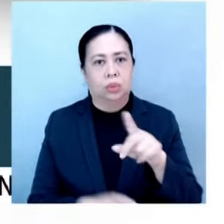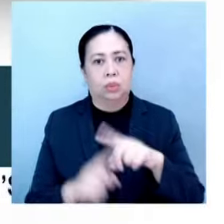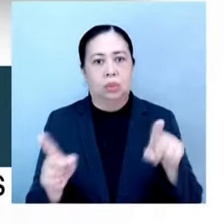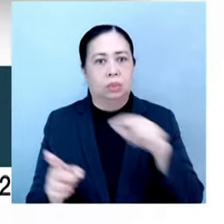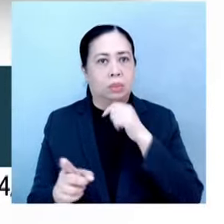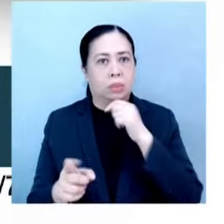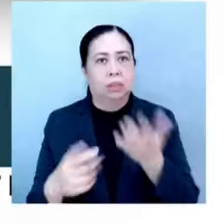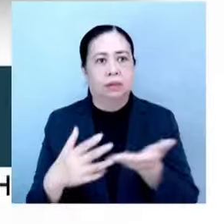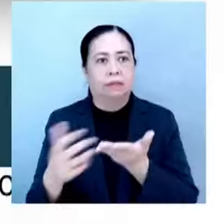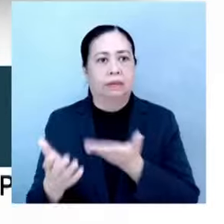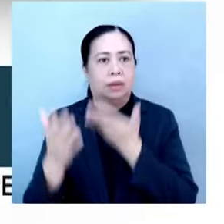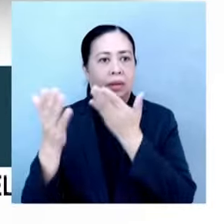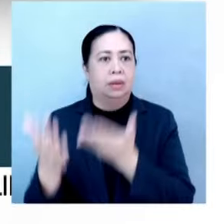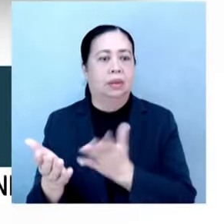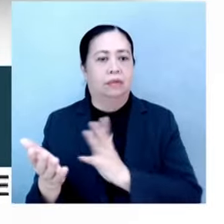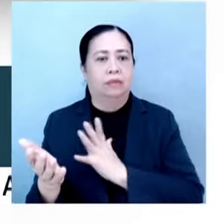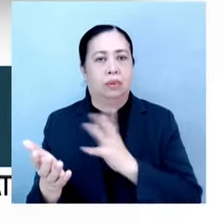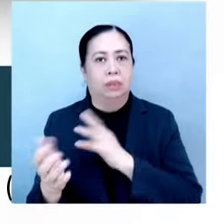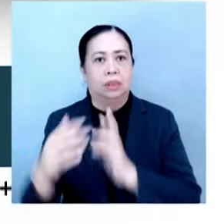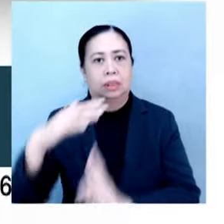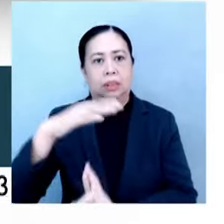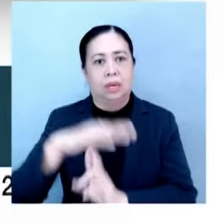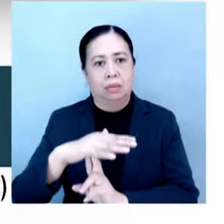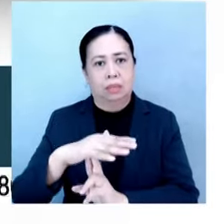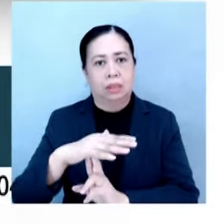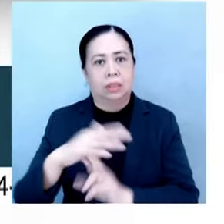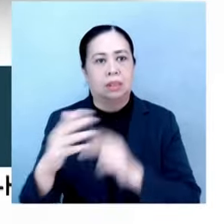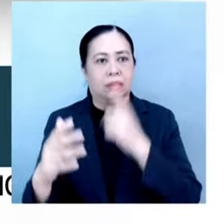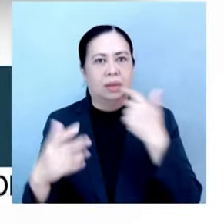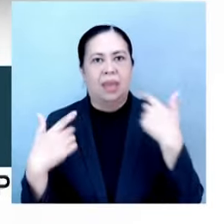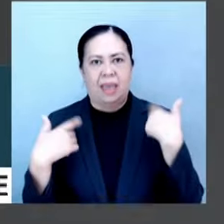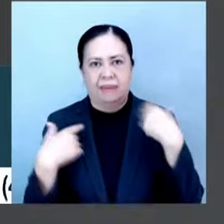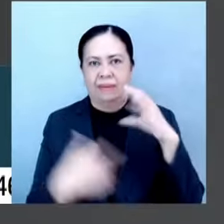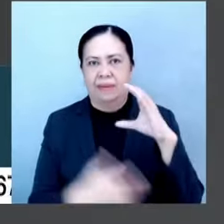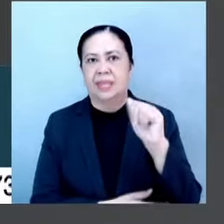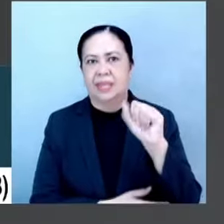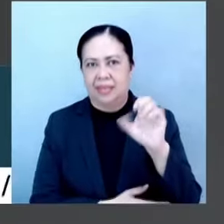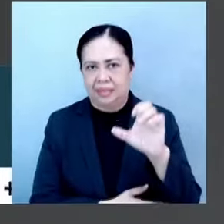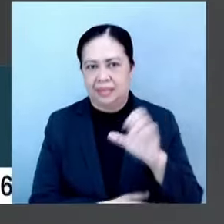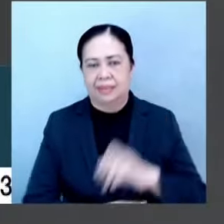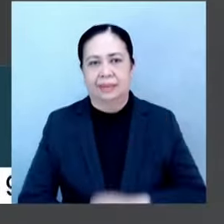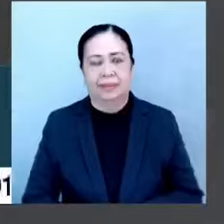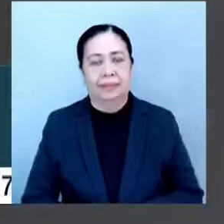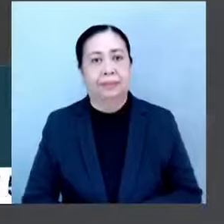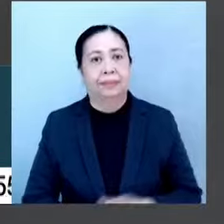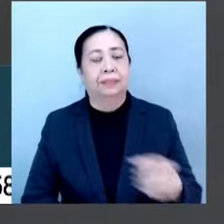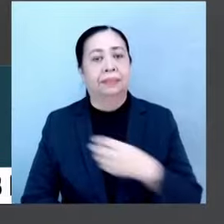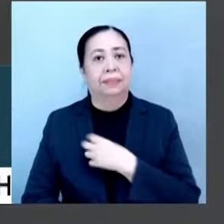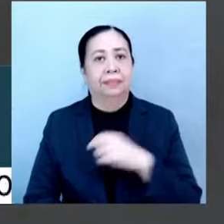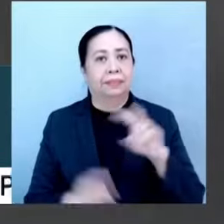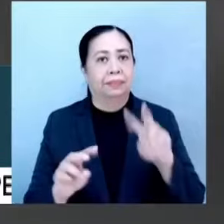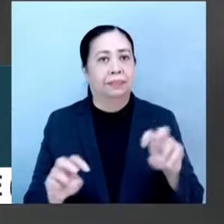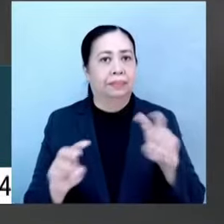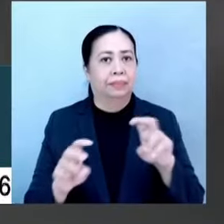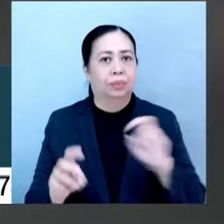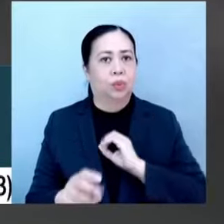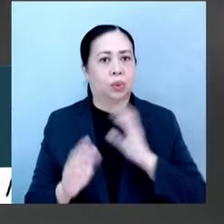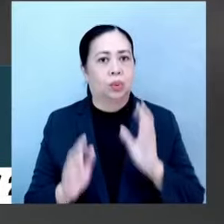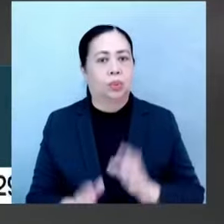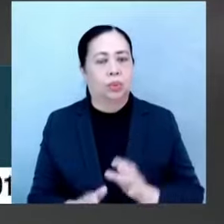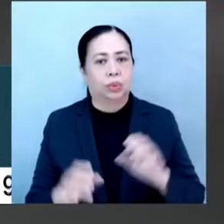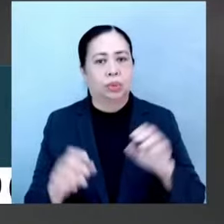ng kanyang formal retirement because meron siyang pending case. The PNP is investigating the owner of the vehicle